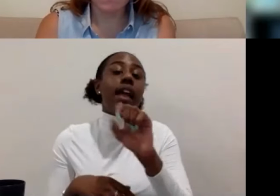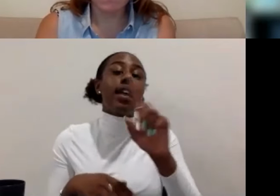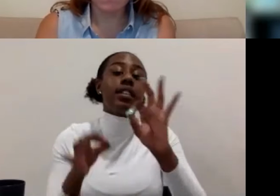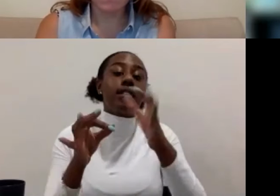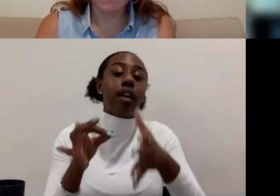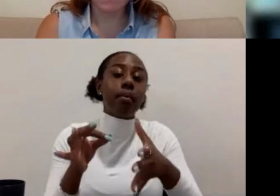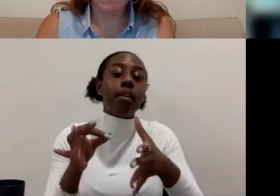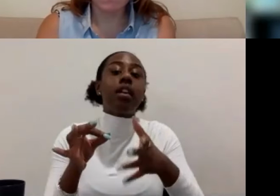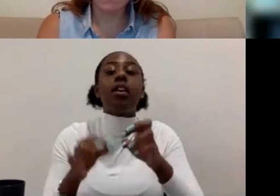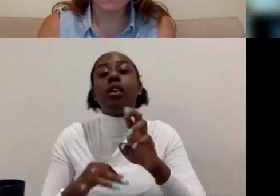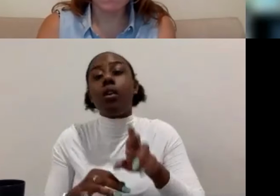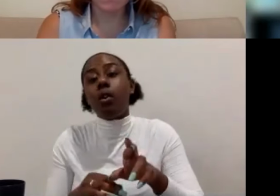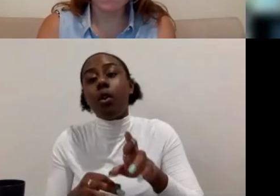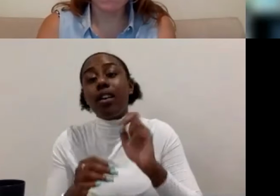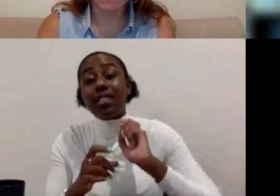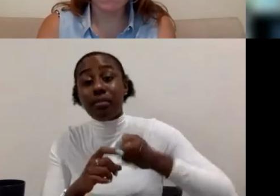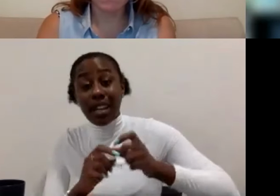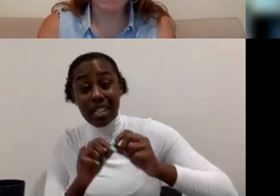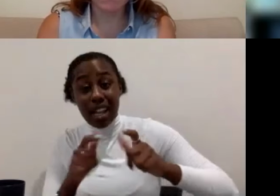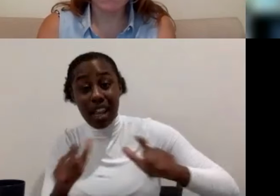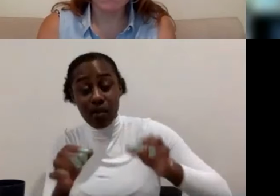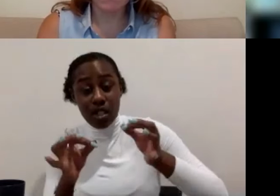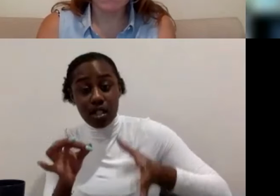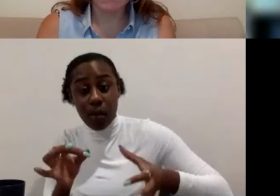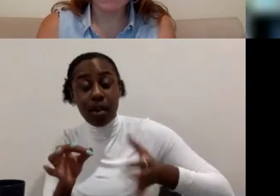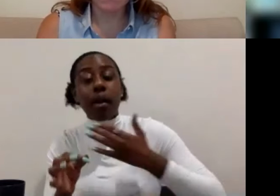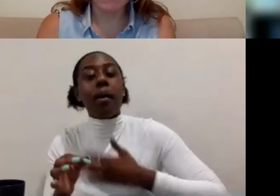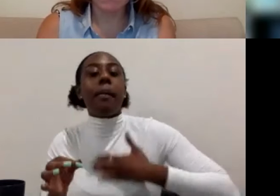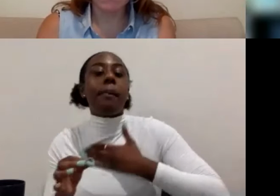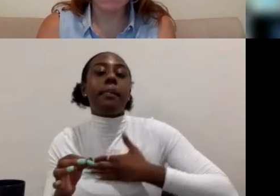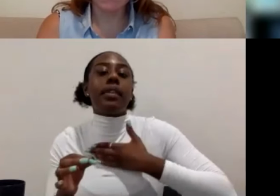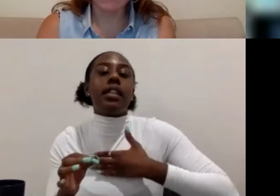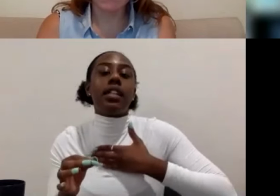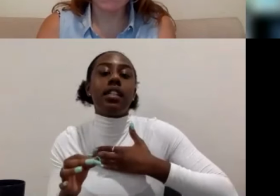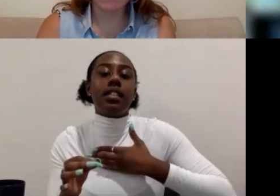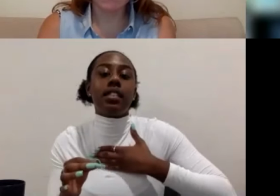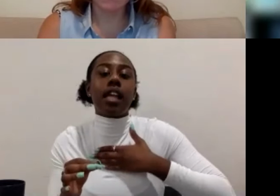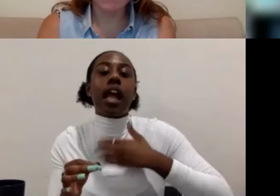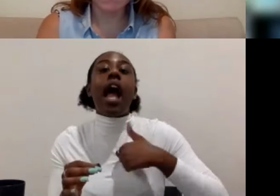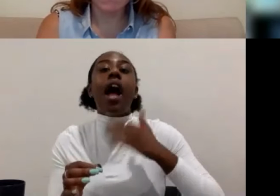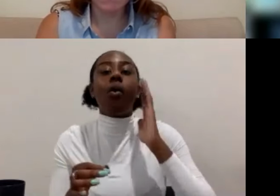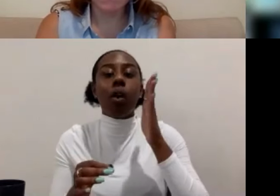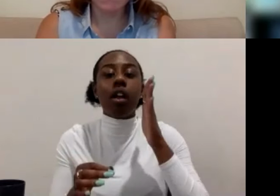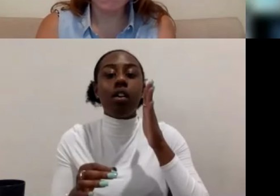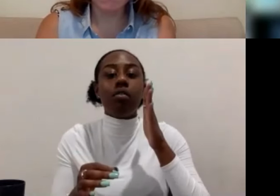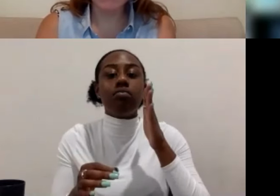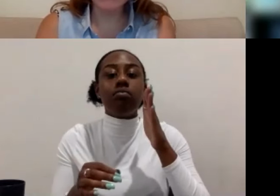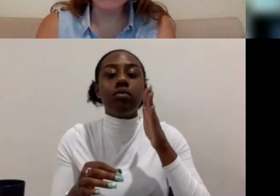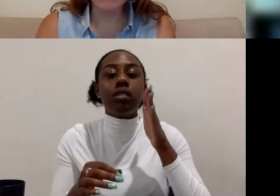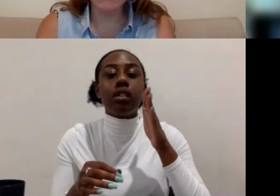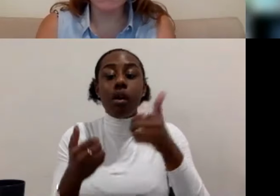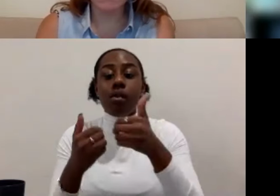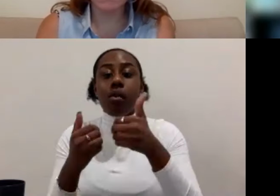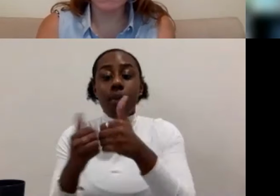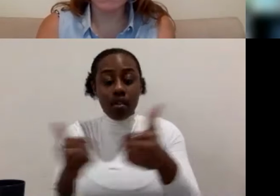interpreters, or the Spanish language interpreters, please, I'm gonna send everybody out, but then you'll have to come